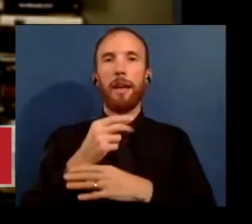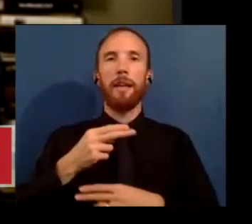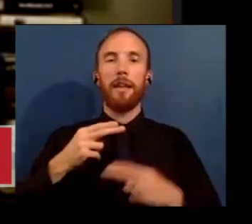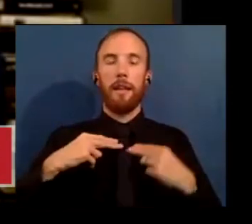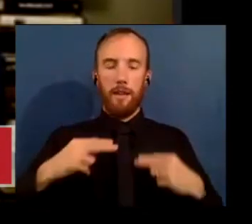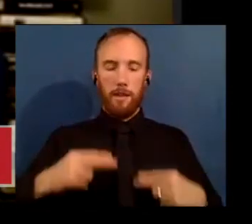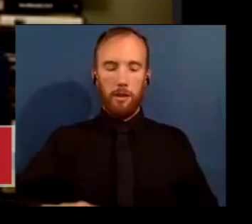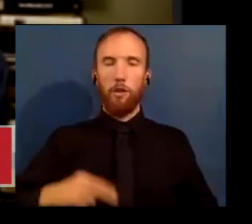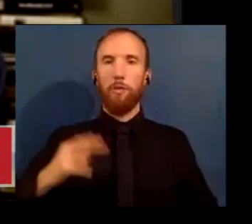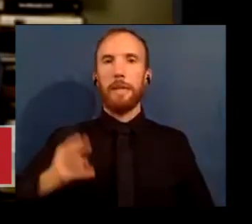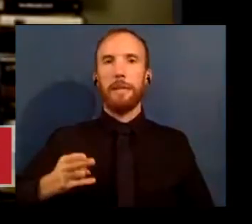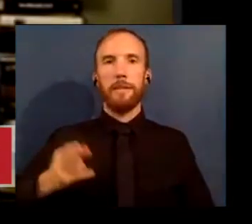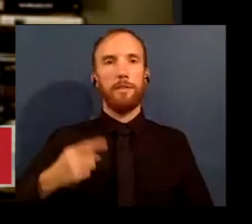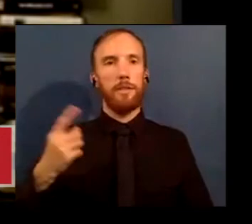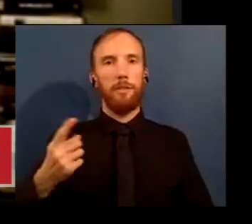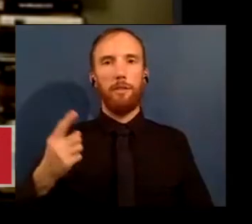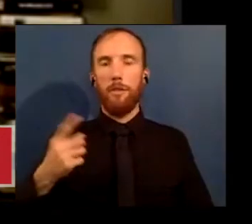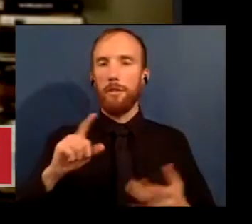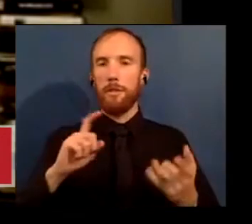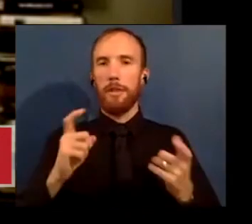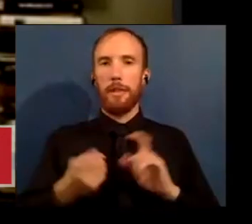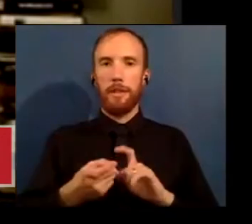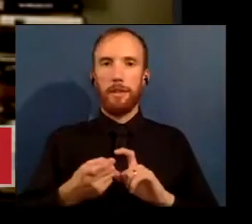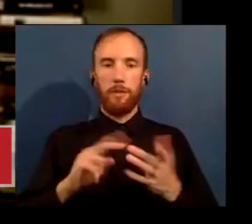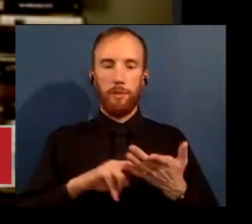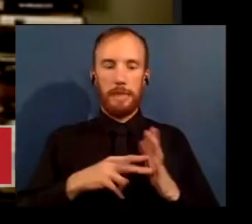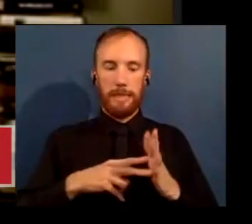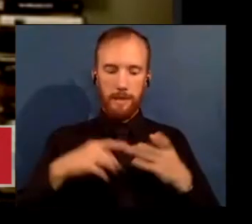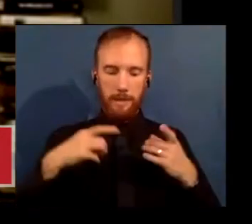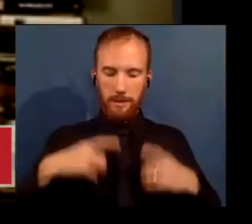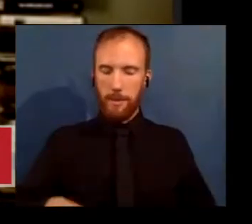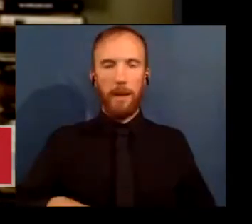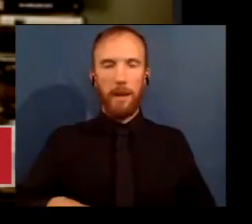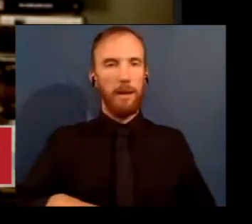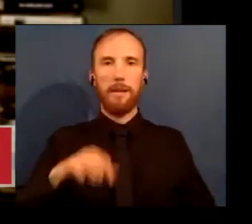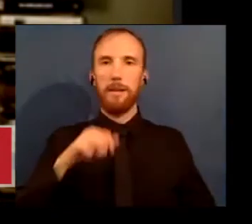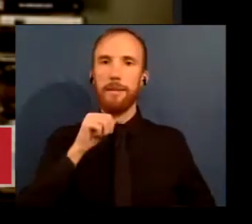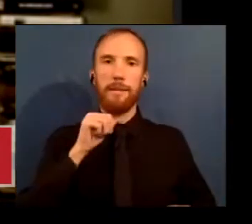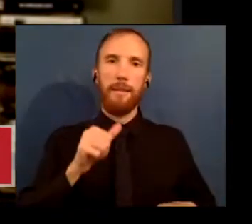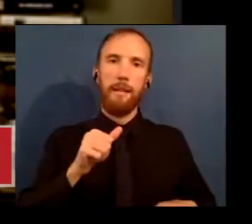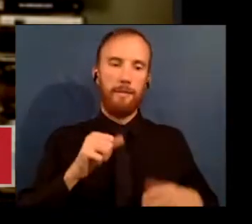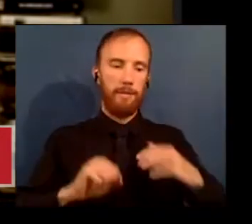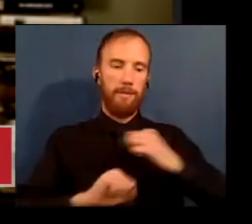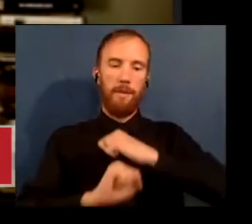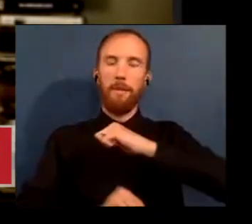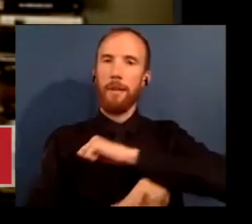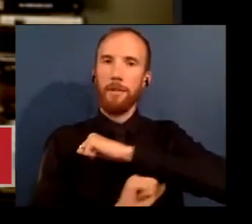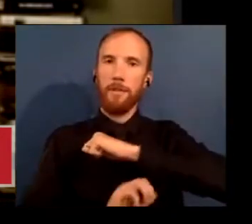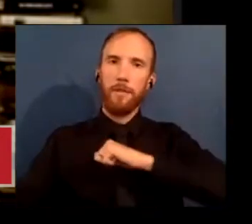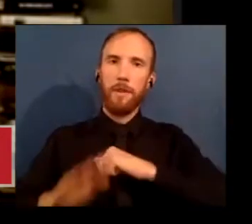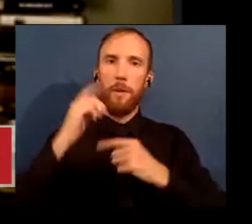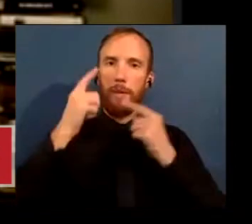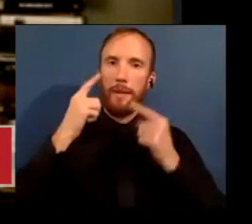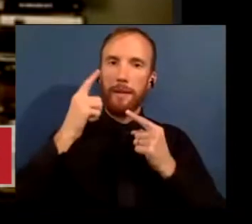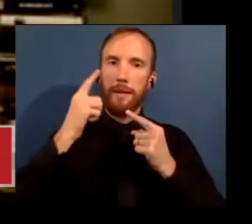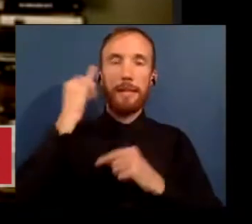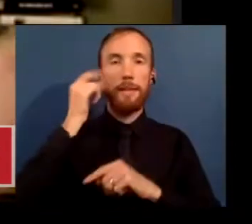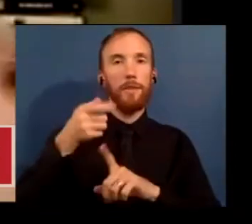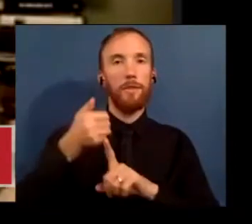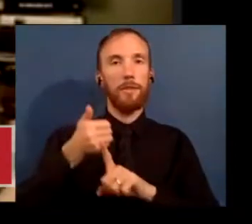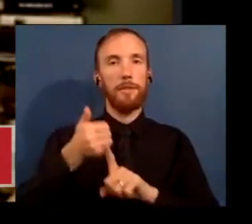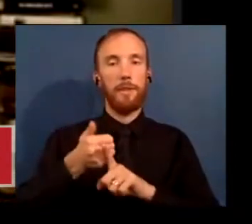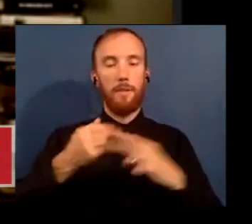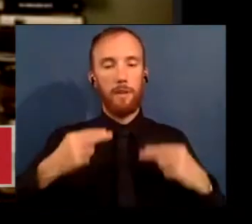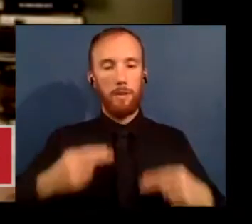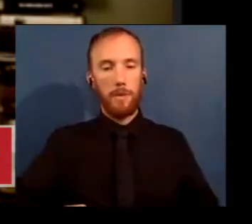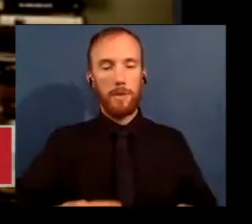then despair should not be the mode of your thinking. Because if you are a human being and you have the capacity to struggle, you know, you will